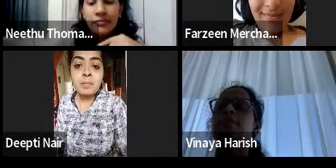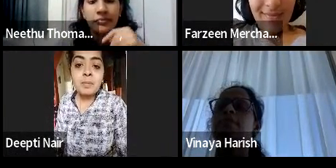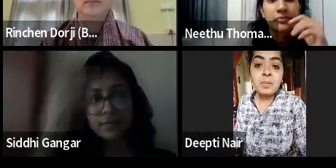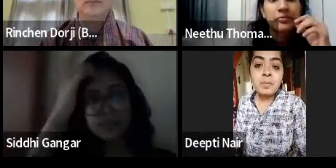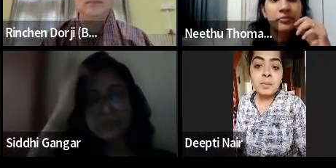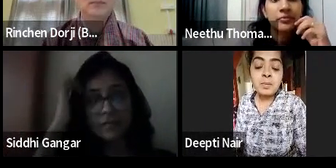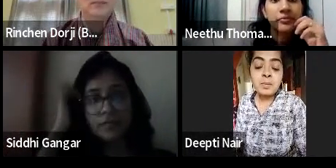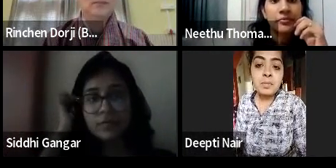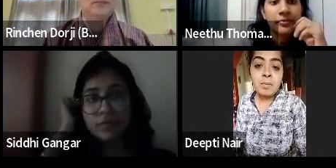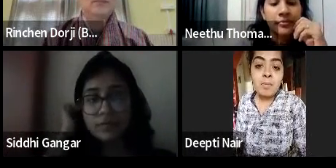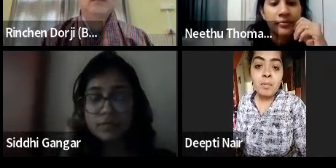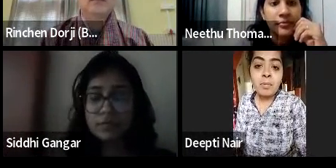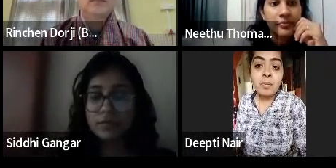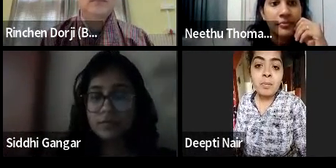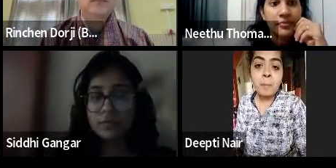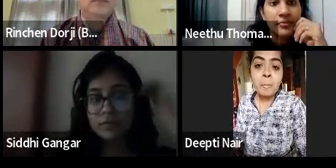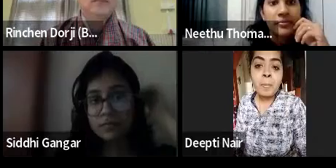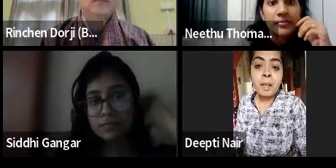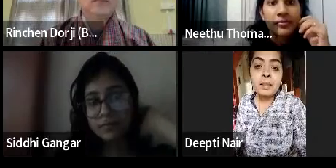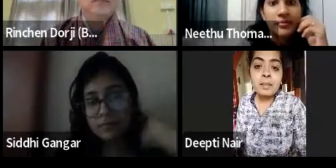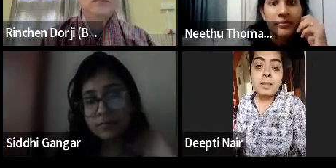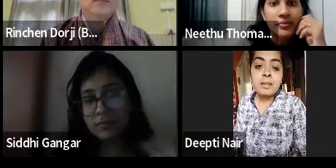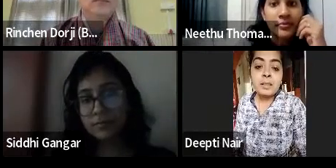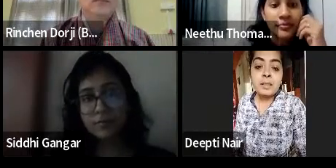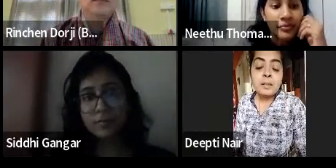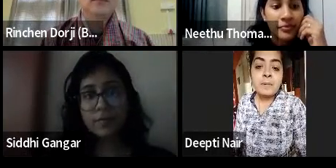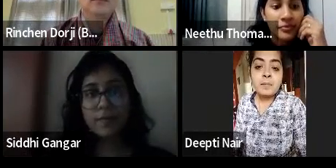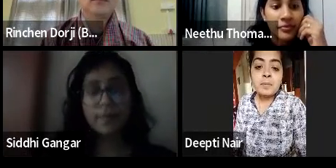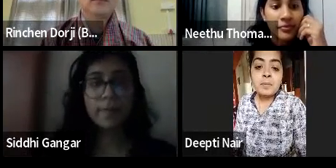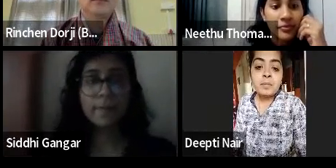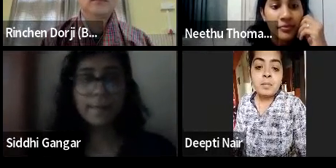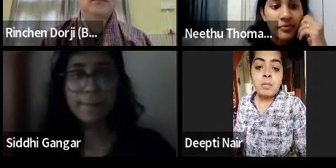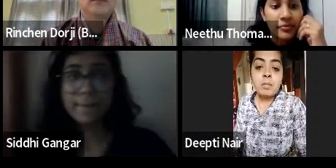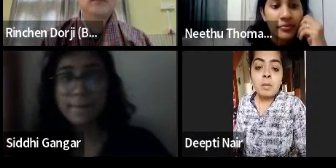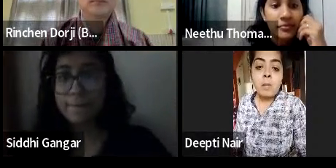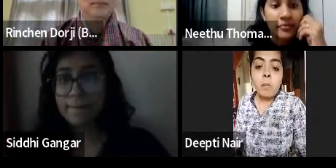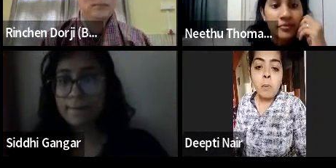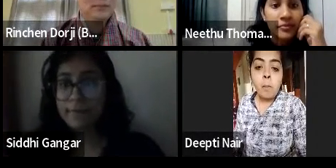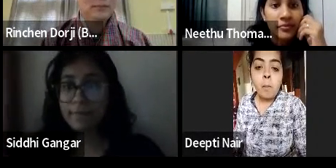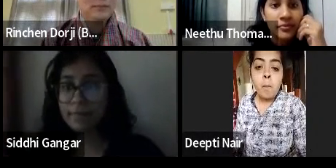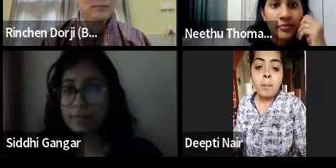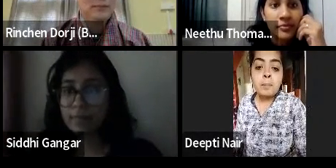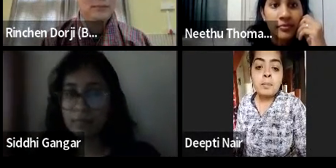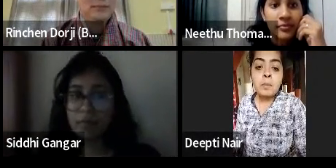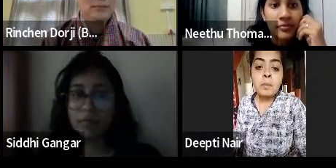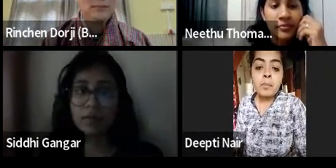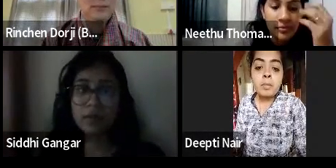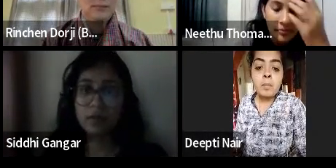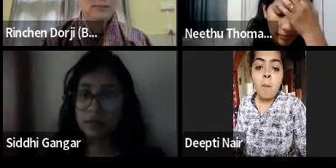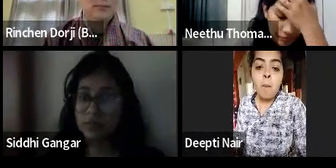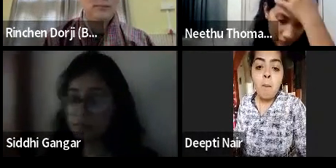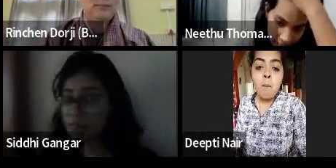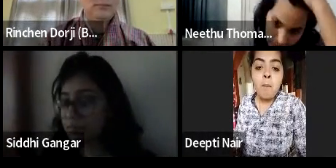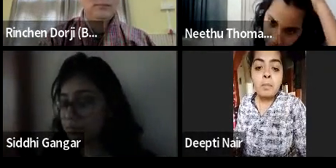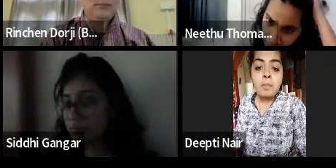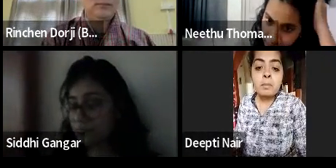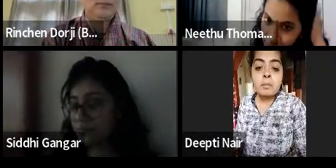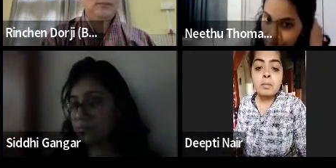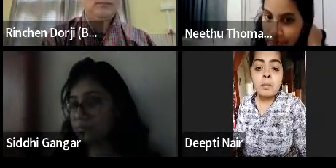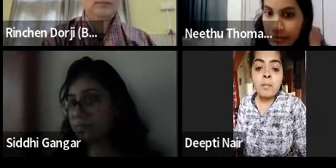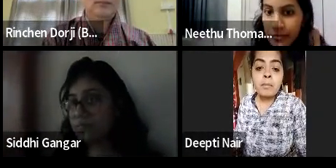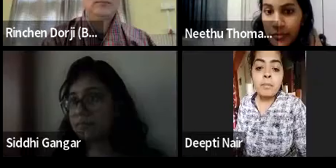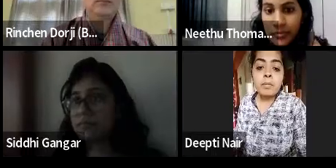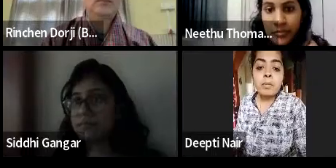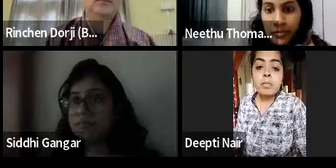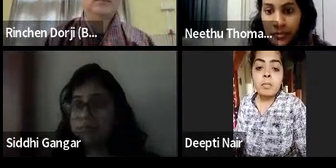given, please go ahead. Next assessment sheet will be links will be shared at